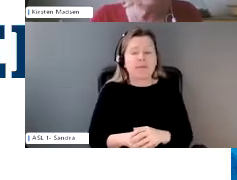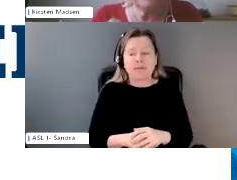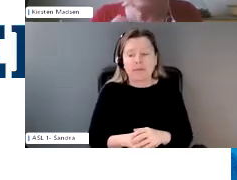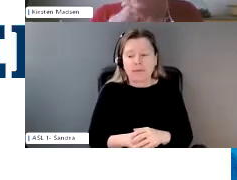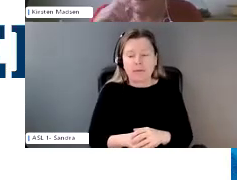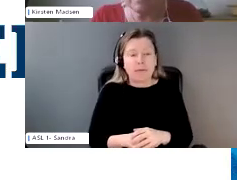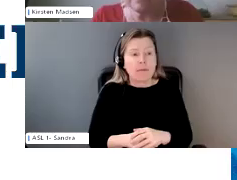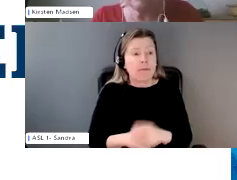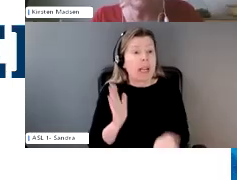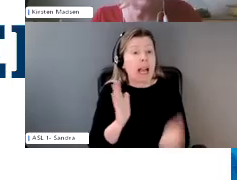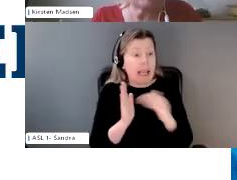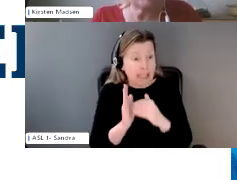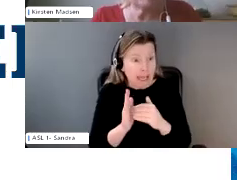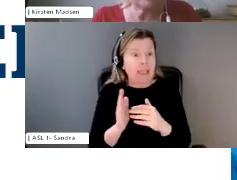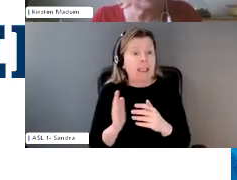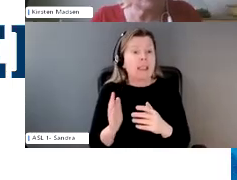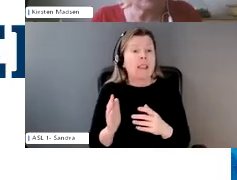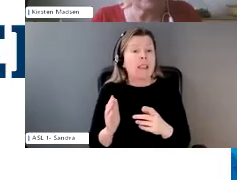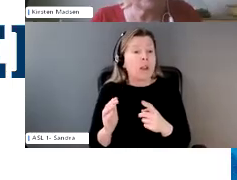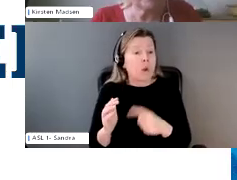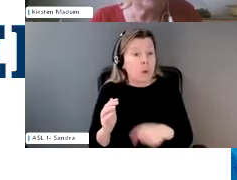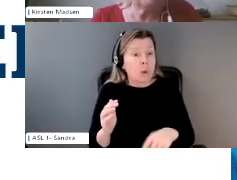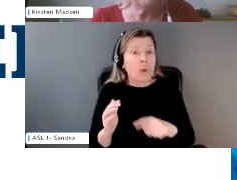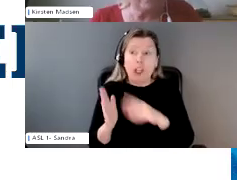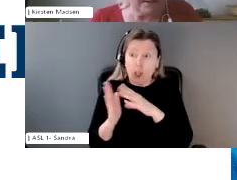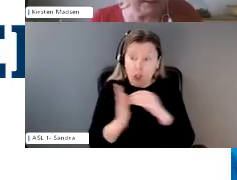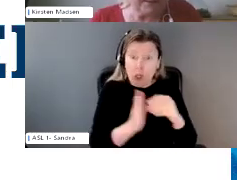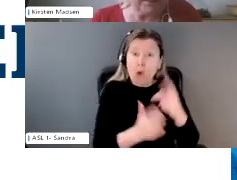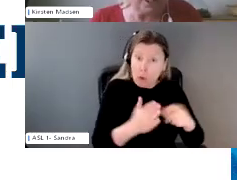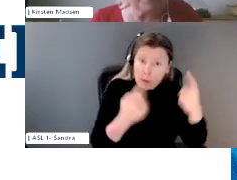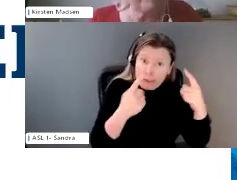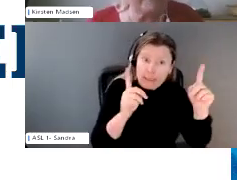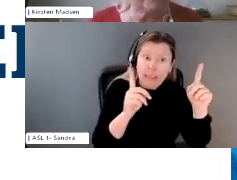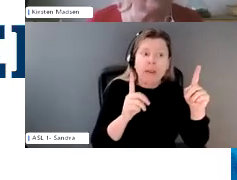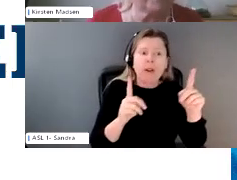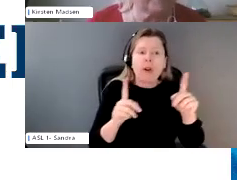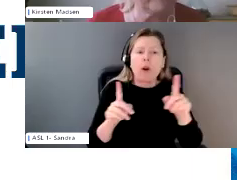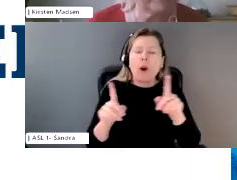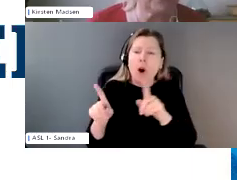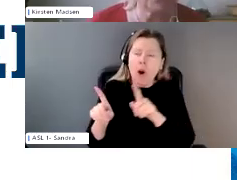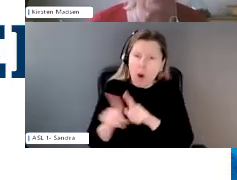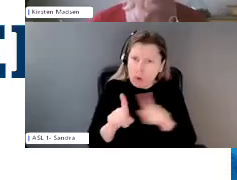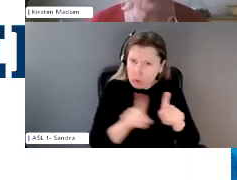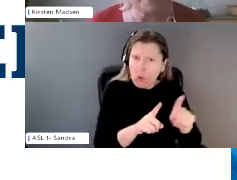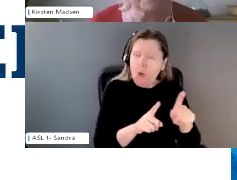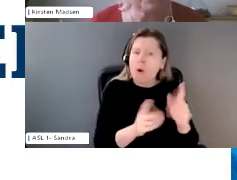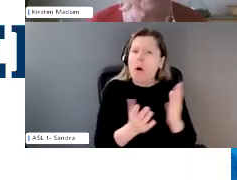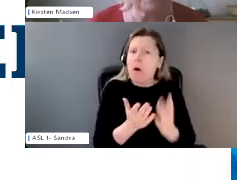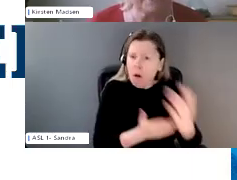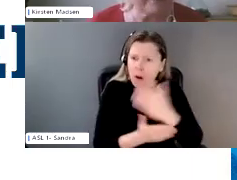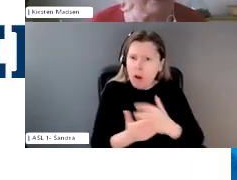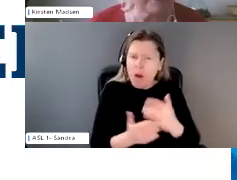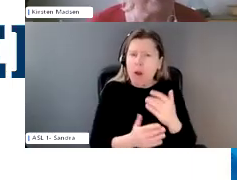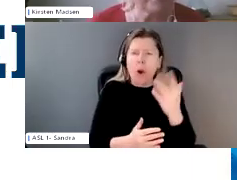not only did we learn a lot with regard to what worked, but we also got valuable information on why does